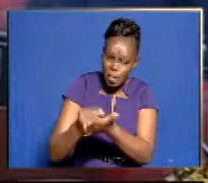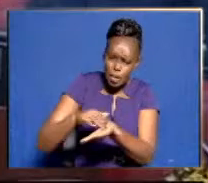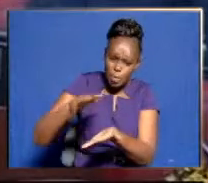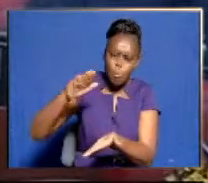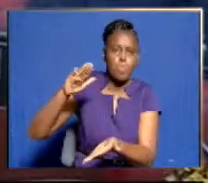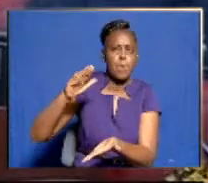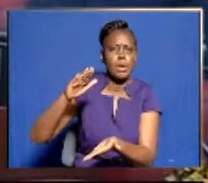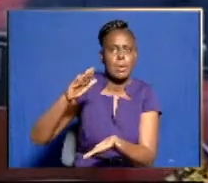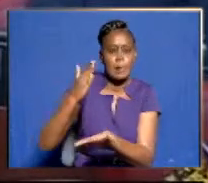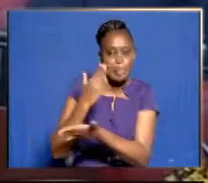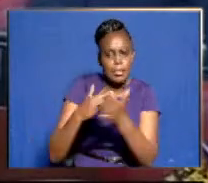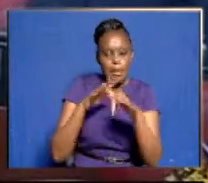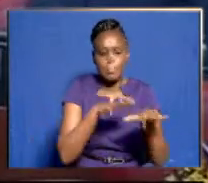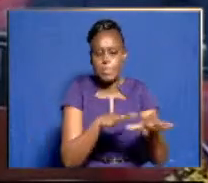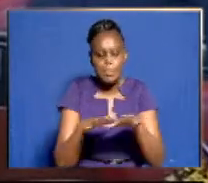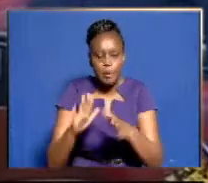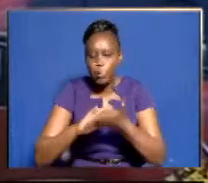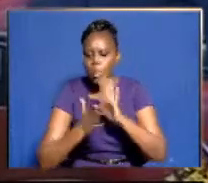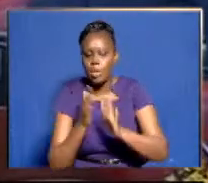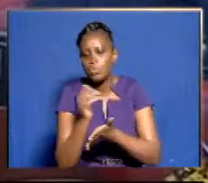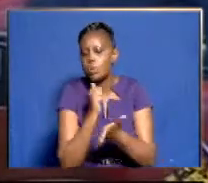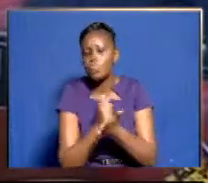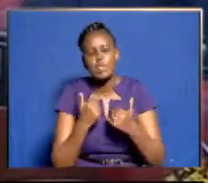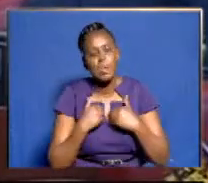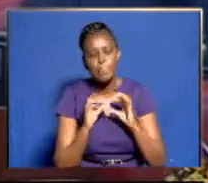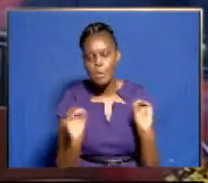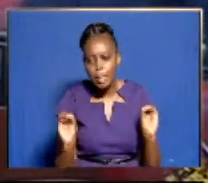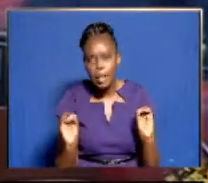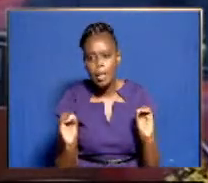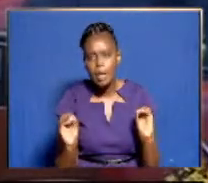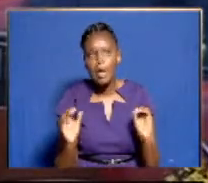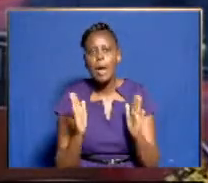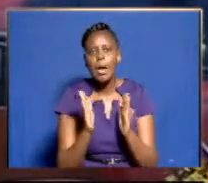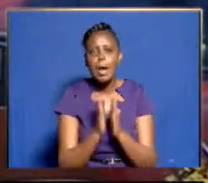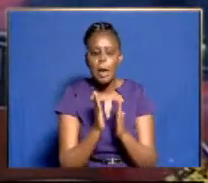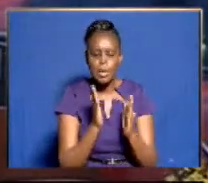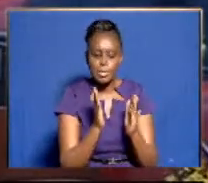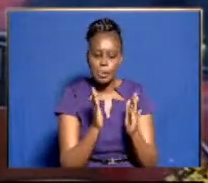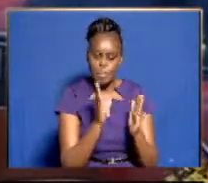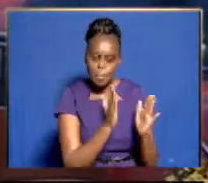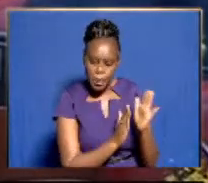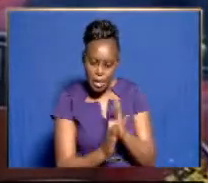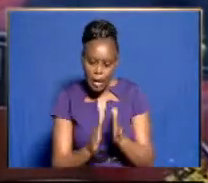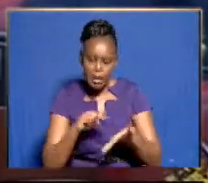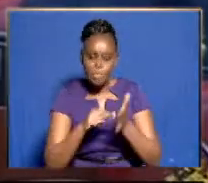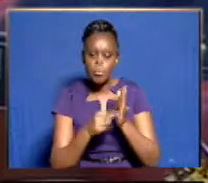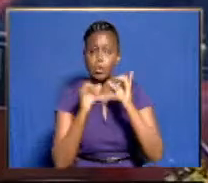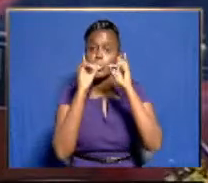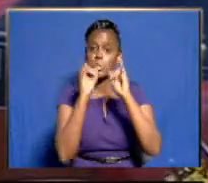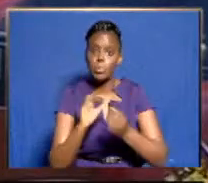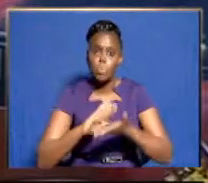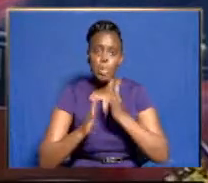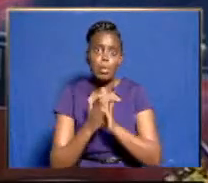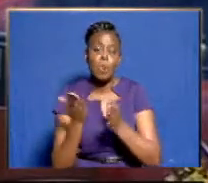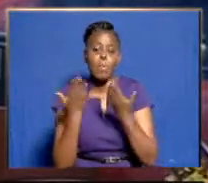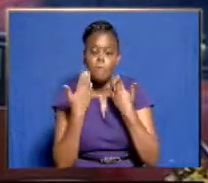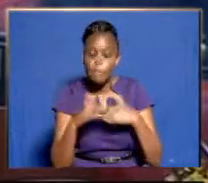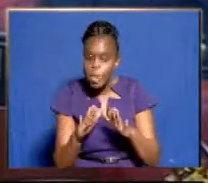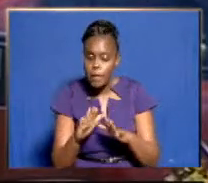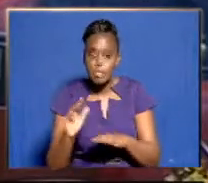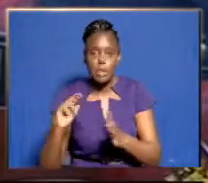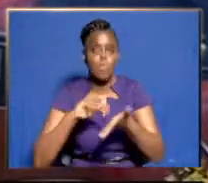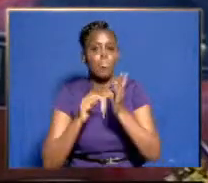continue, some of us, suffering without offices, and yet we are planning for new projects without finishing a